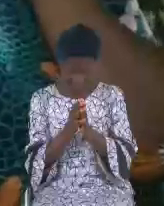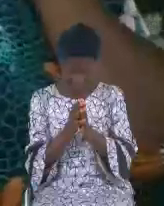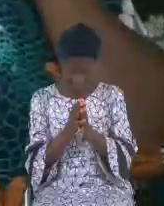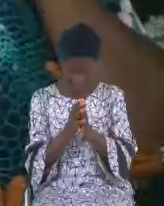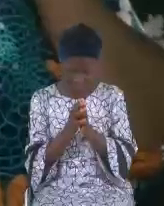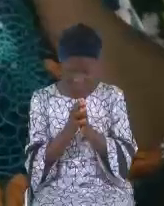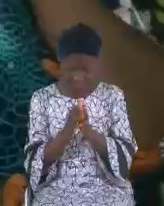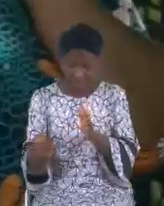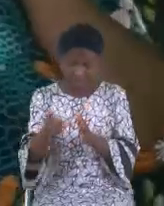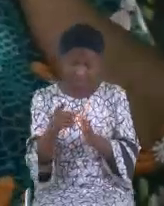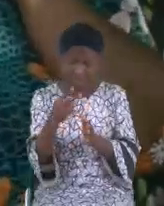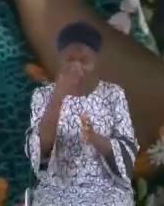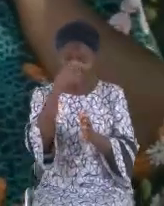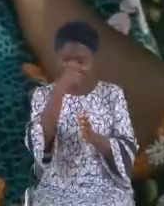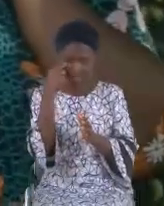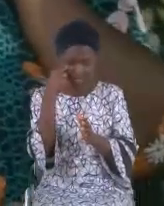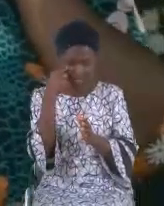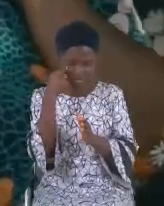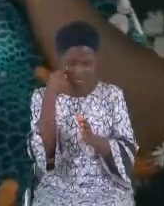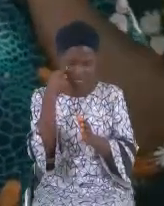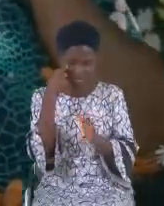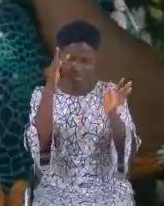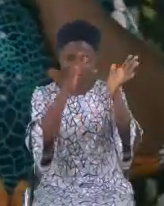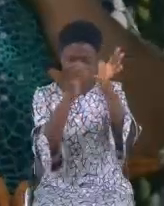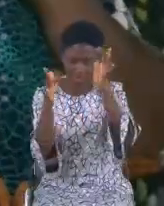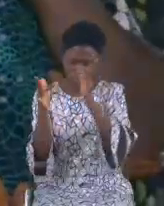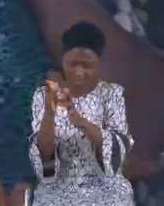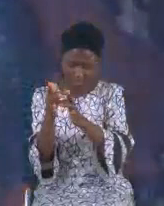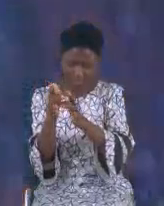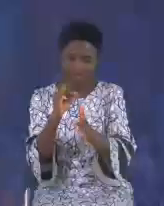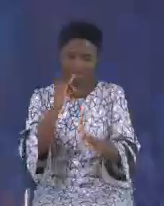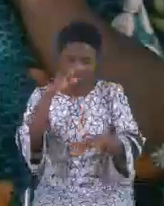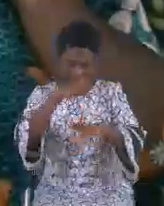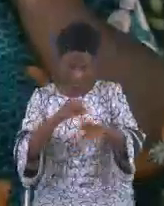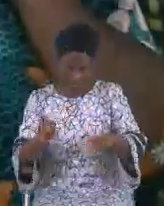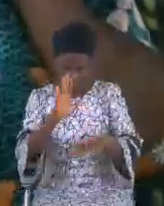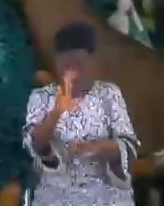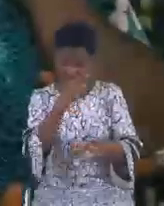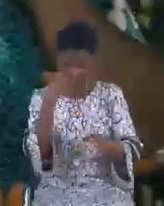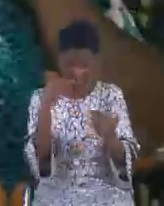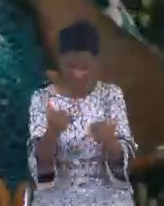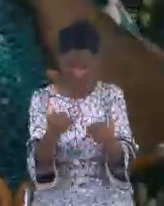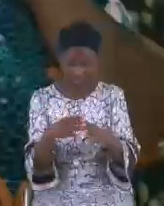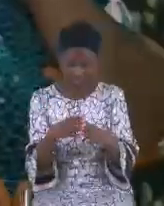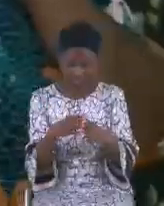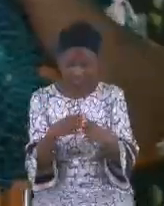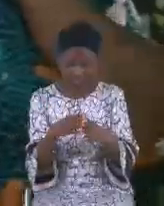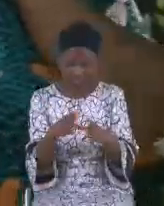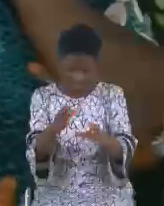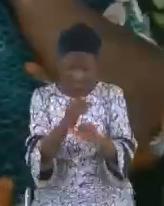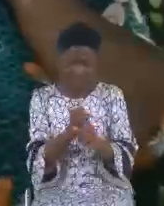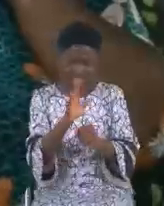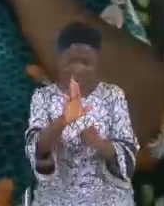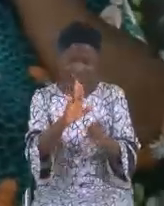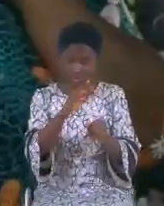Those blind eyes, Jesus is touching your eyes now. Receive your sight.